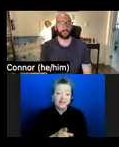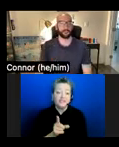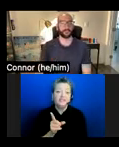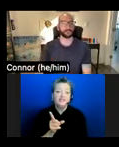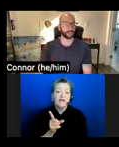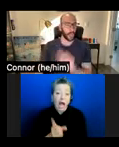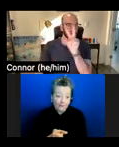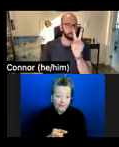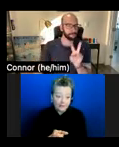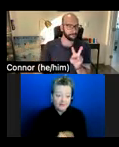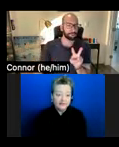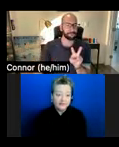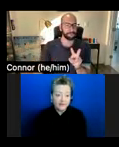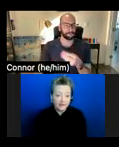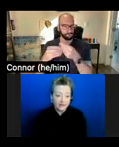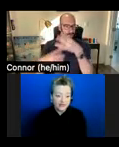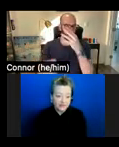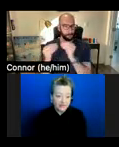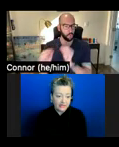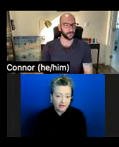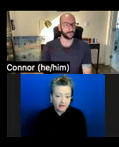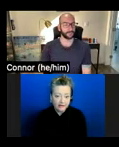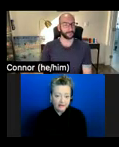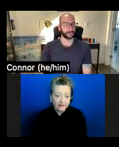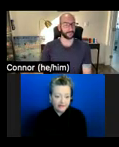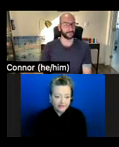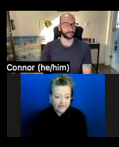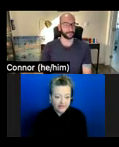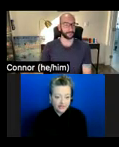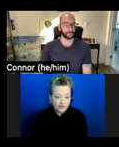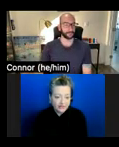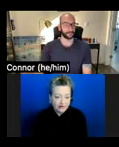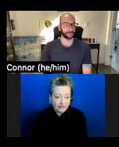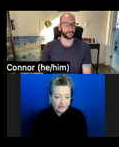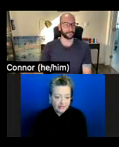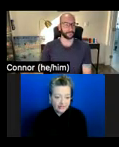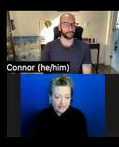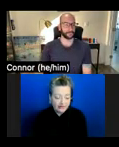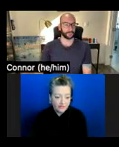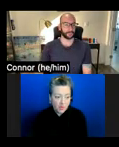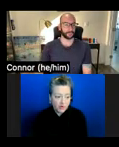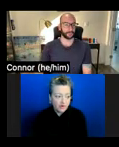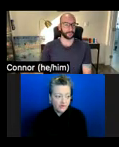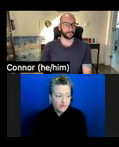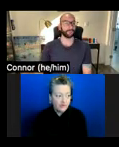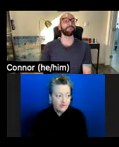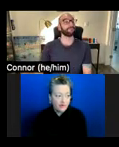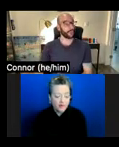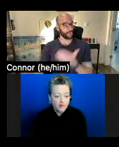Creative Connector Hub. I'm going to click on, got to scroll down a bit because I have